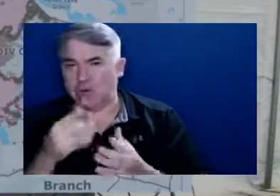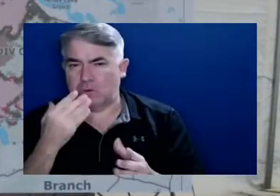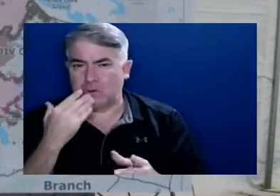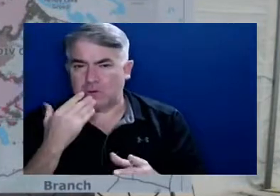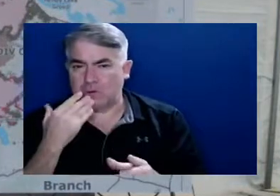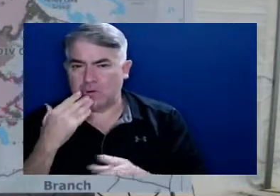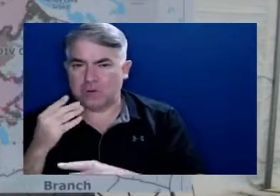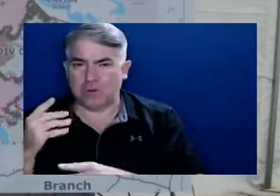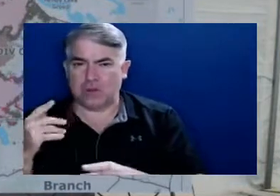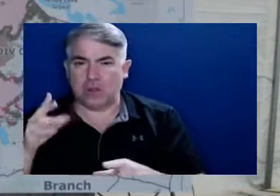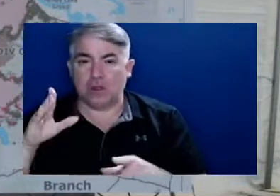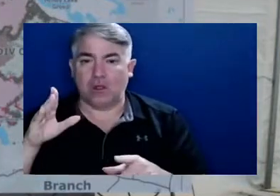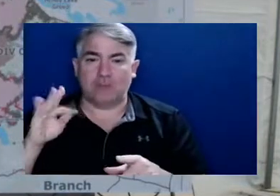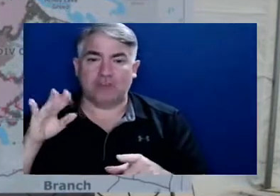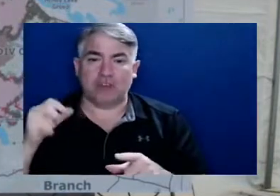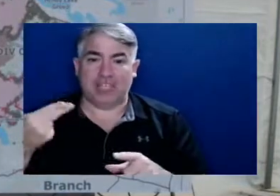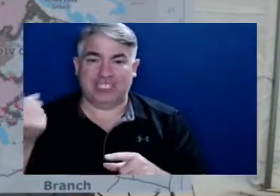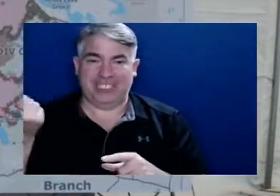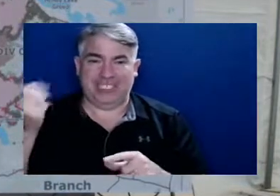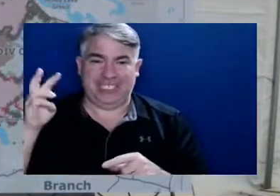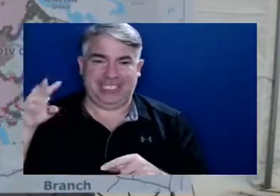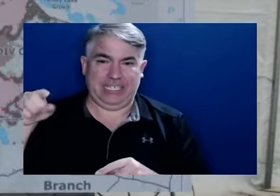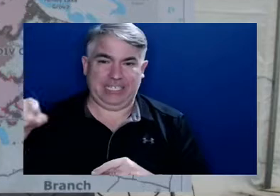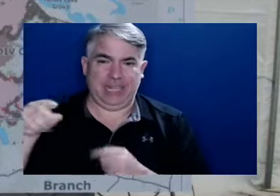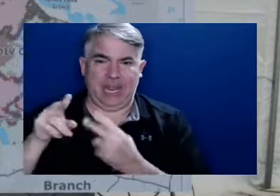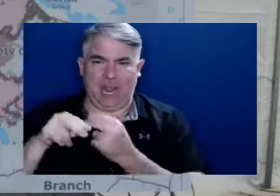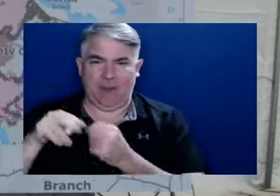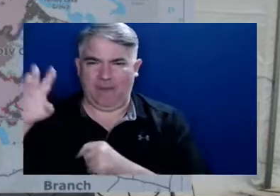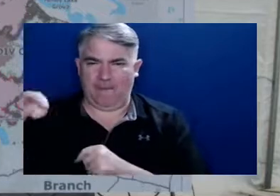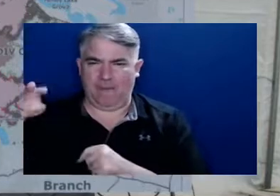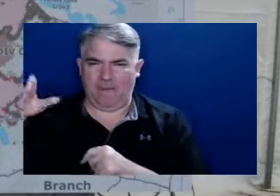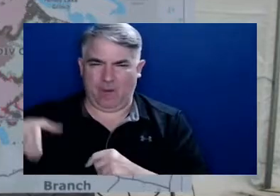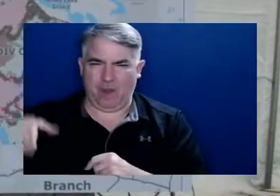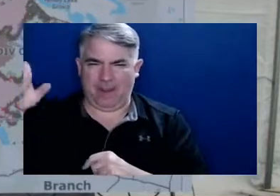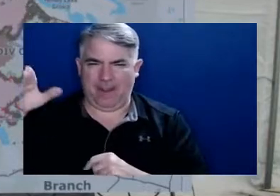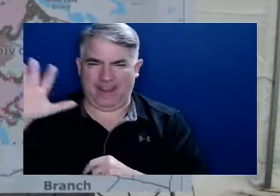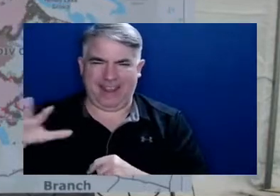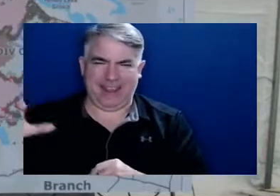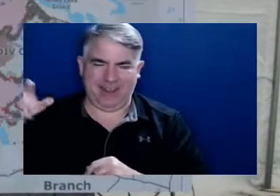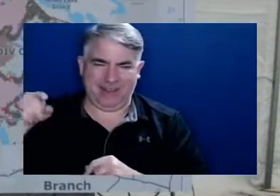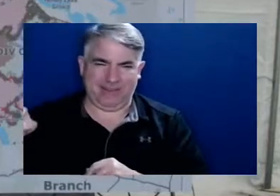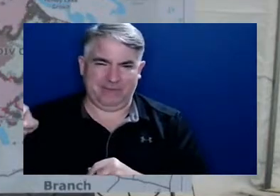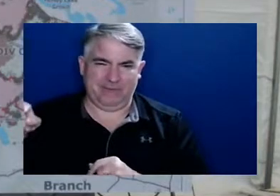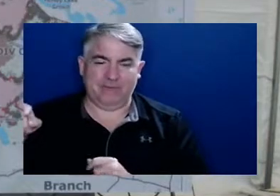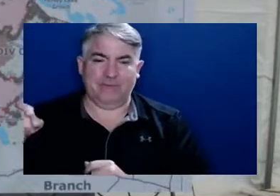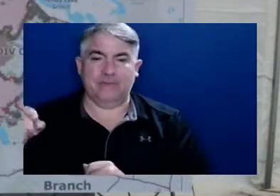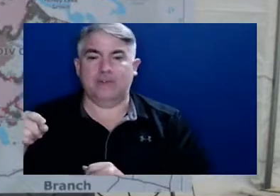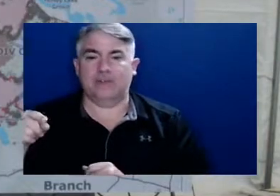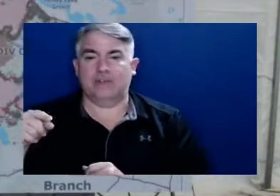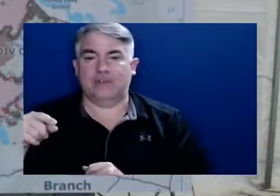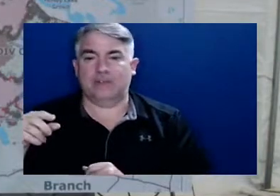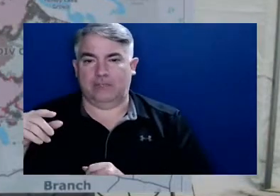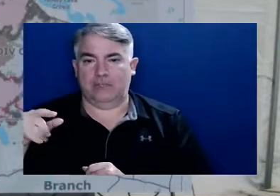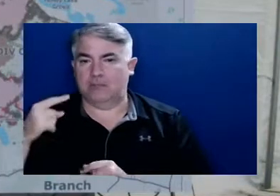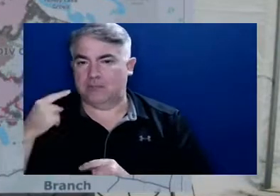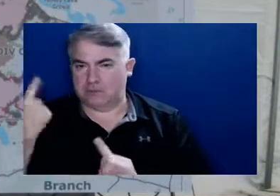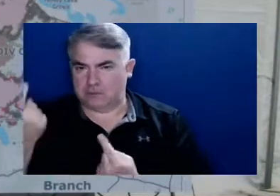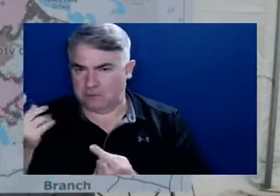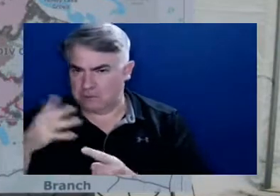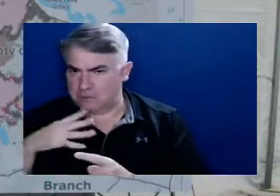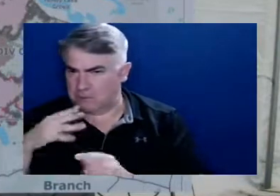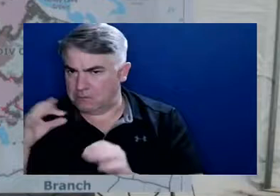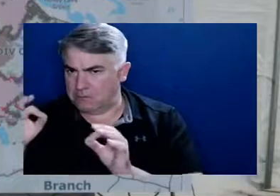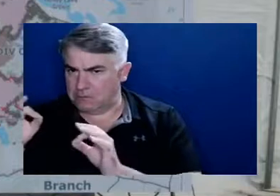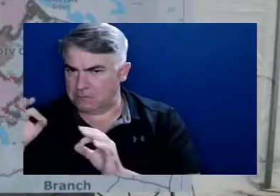44 corridor, it's Branch Q and R is doing very well. It stayed within the lines. What happened yesterday, we call it got